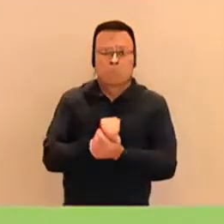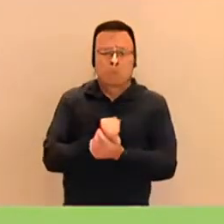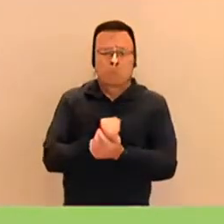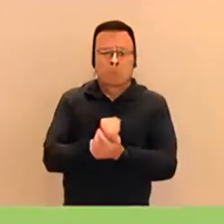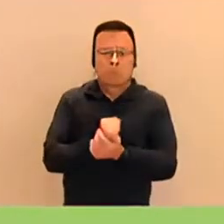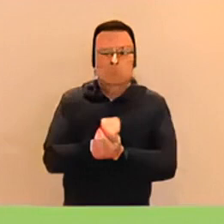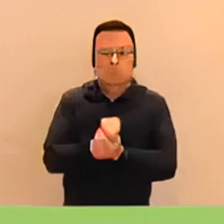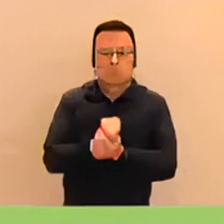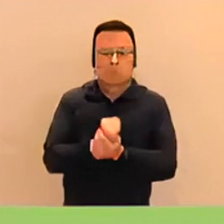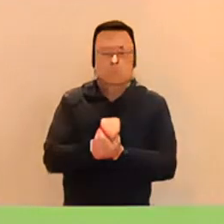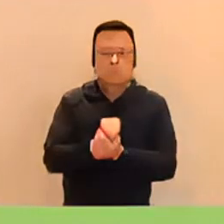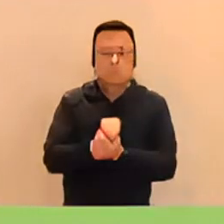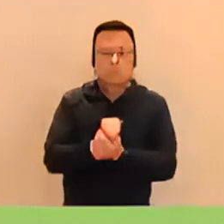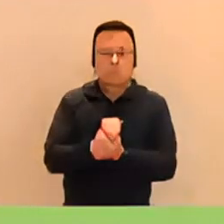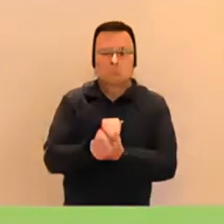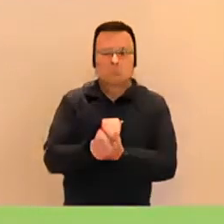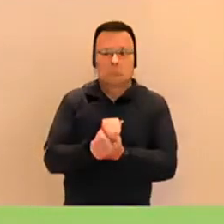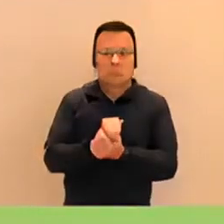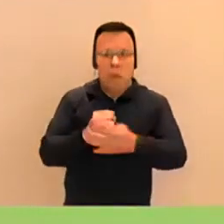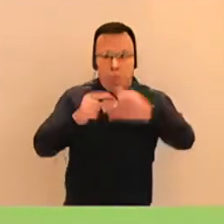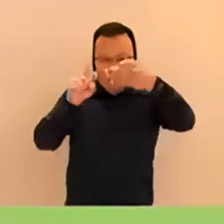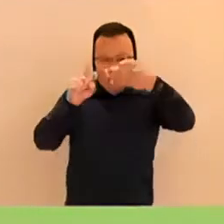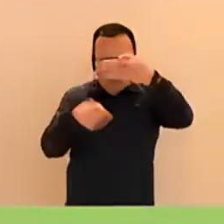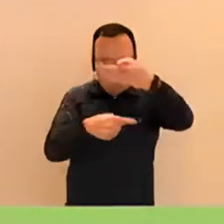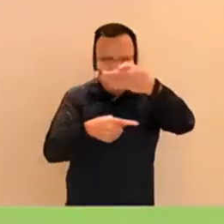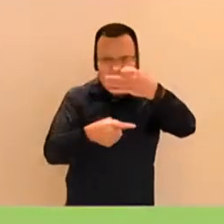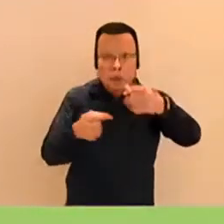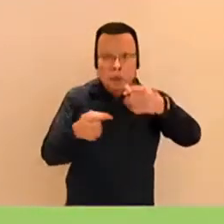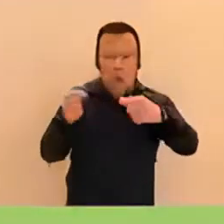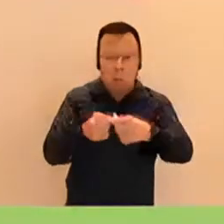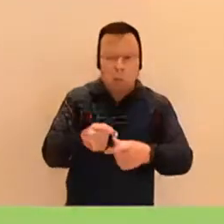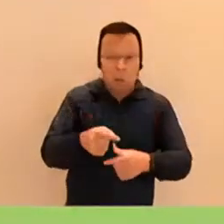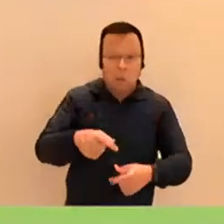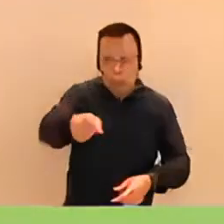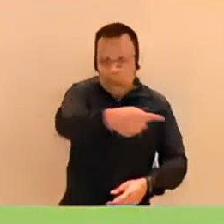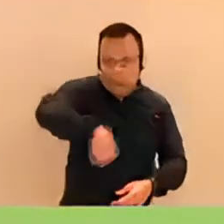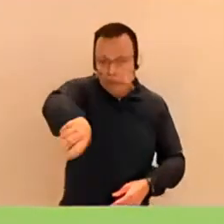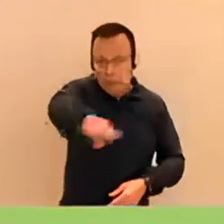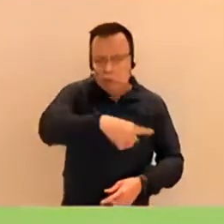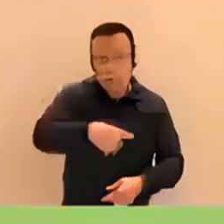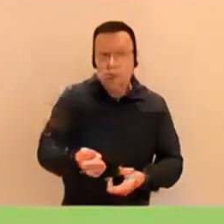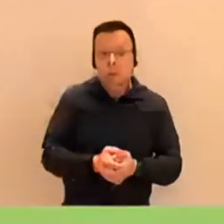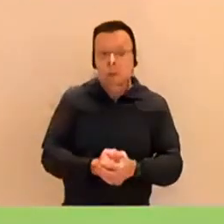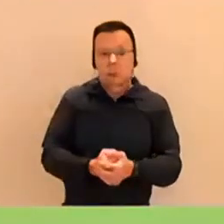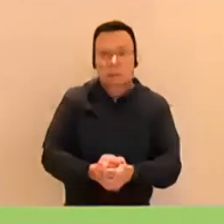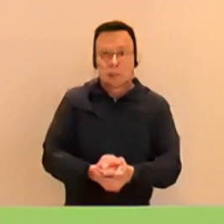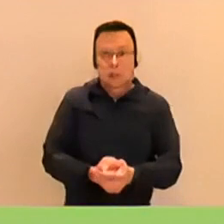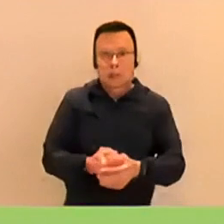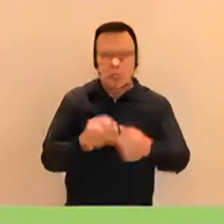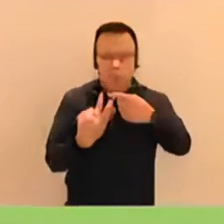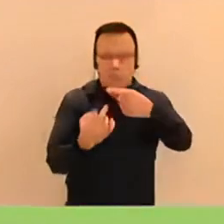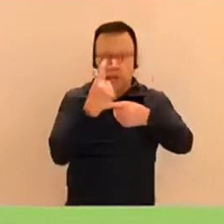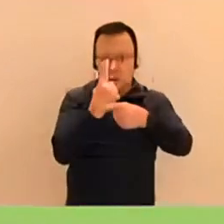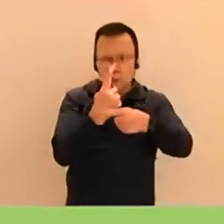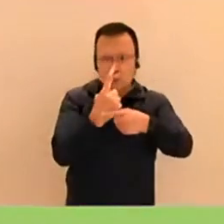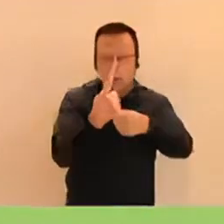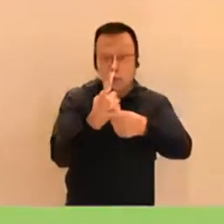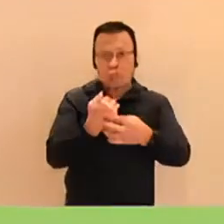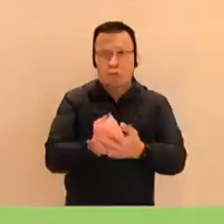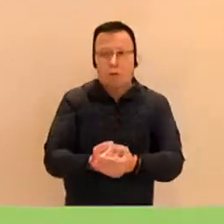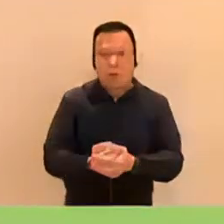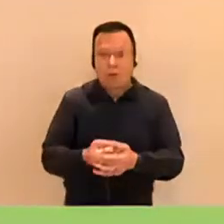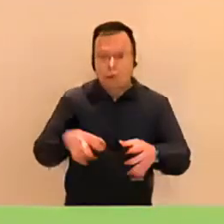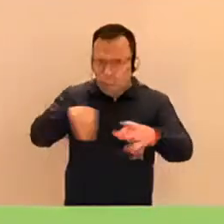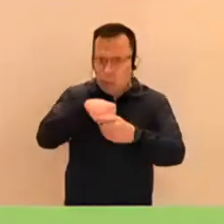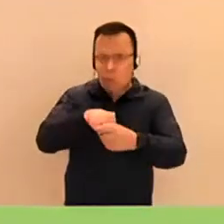around 1/3 of Hong Kong's total. Now, it encompasses the Yunnan and the Love